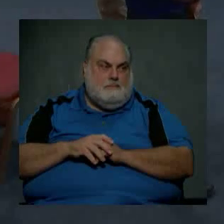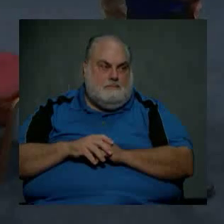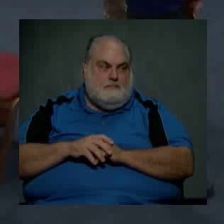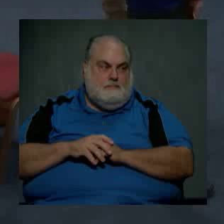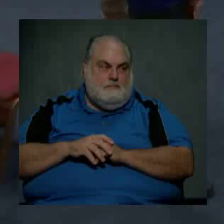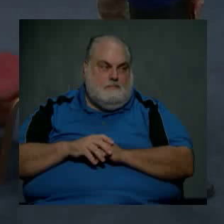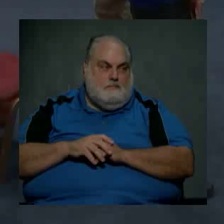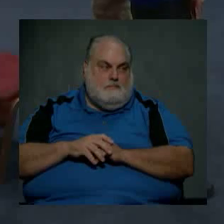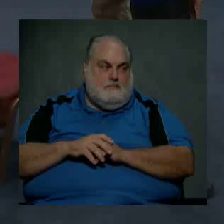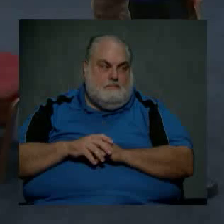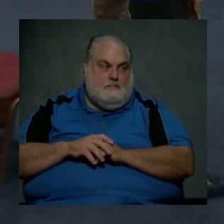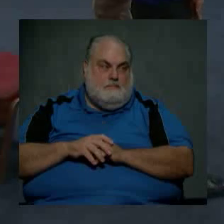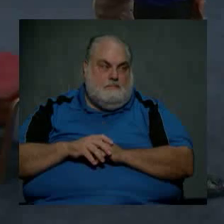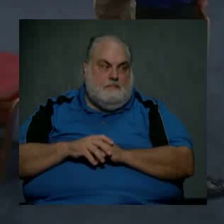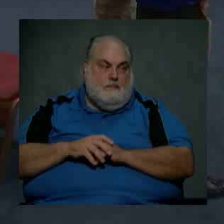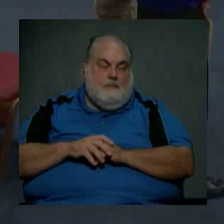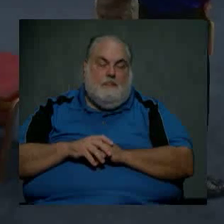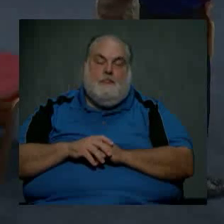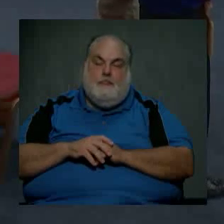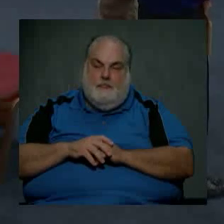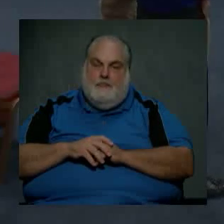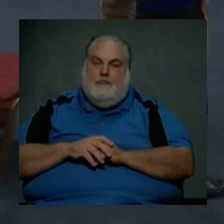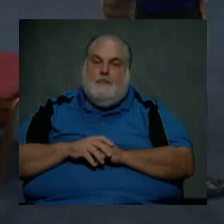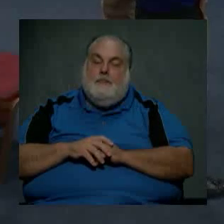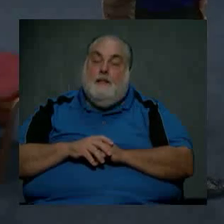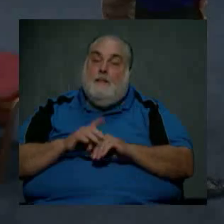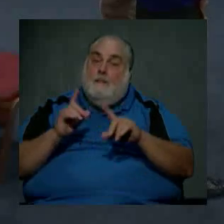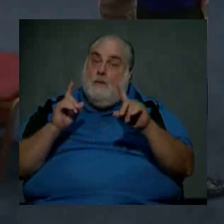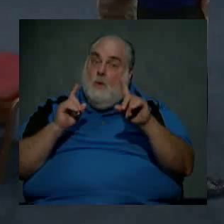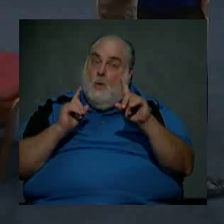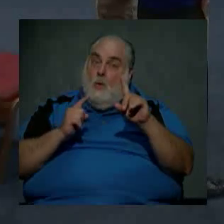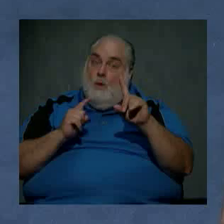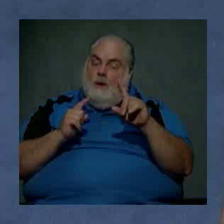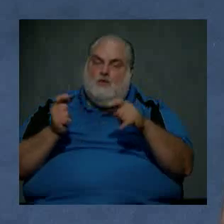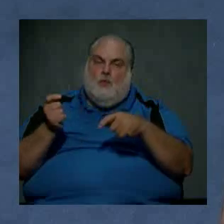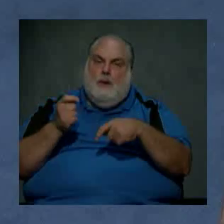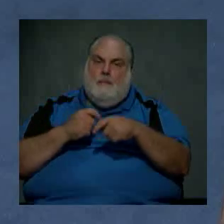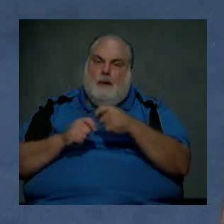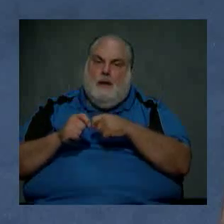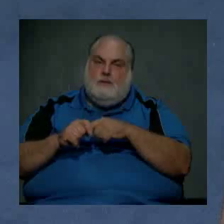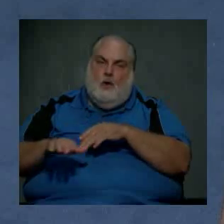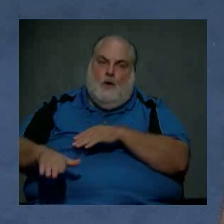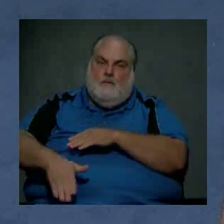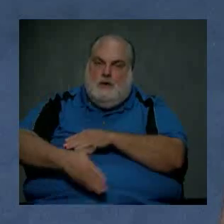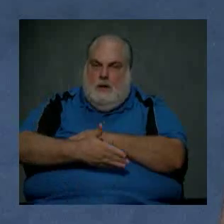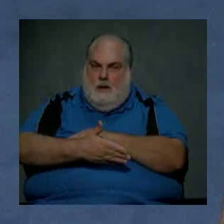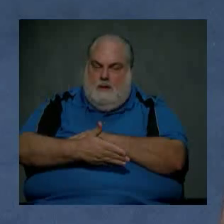concerns. The goal would be to replace overnight.